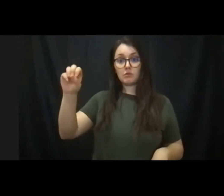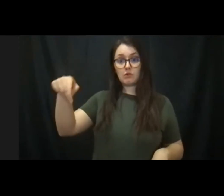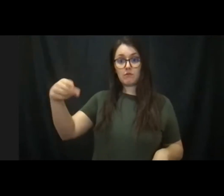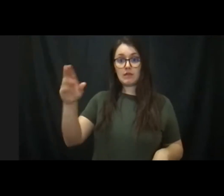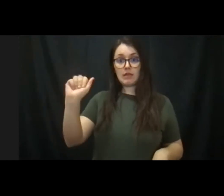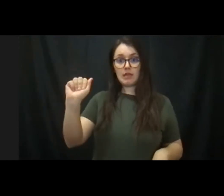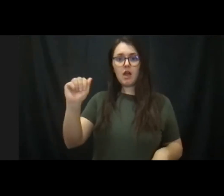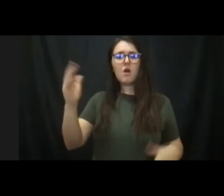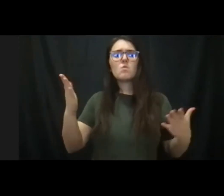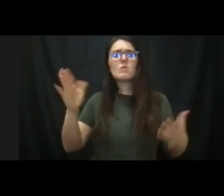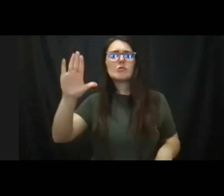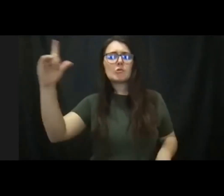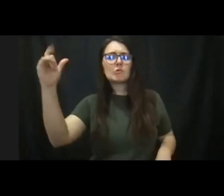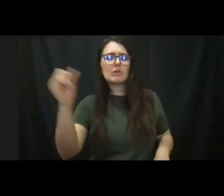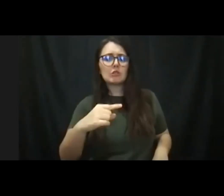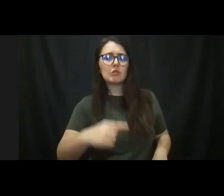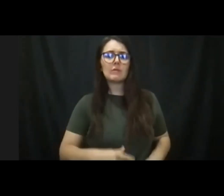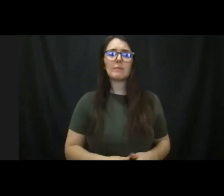question?